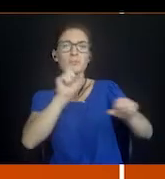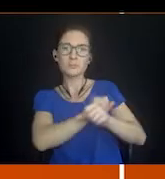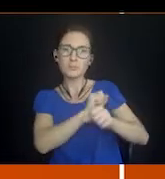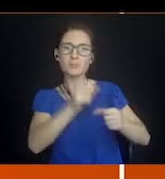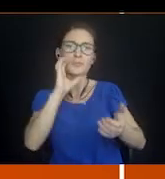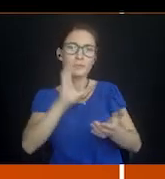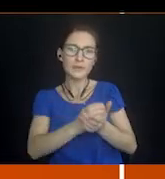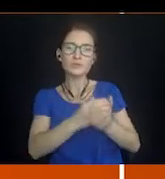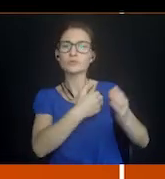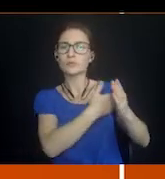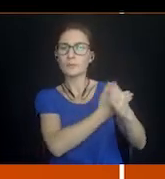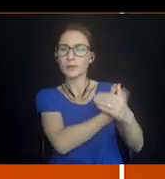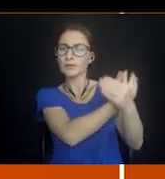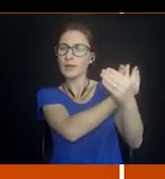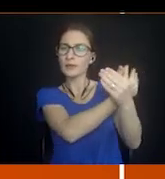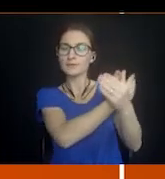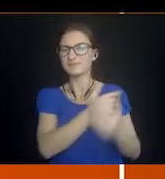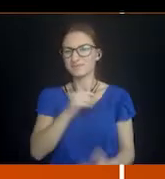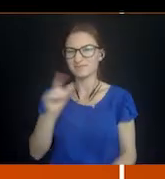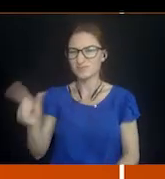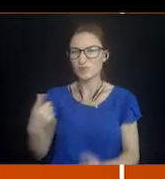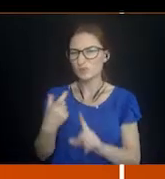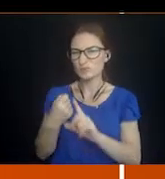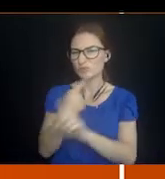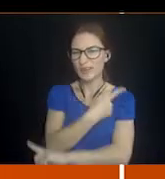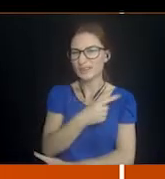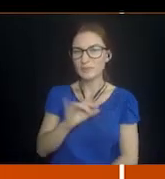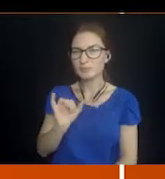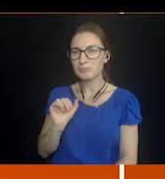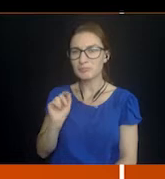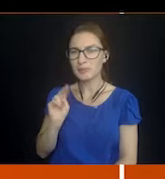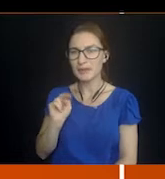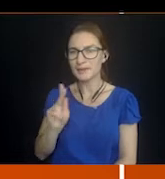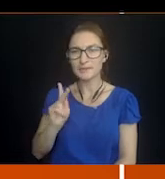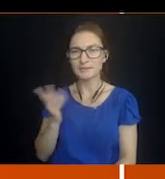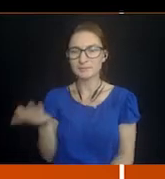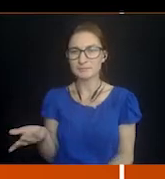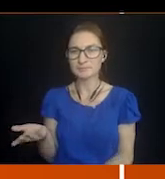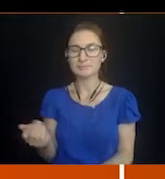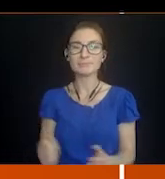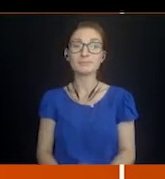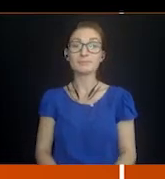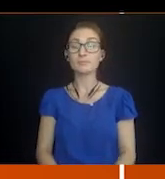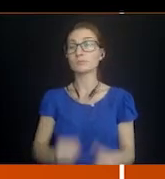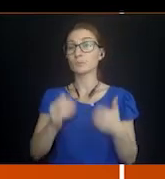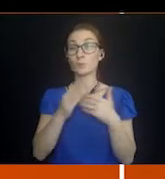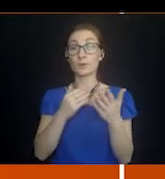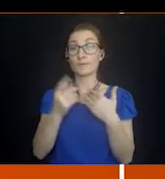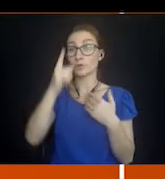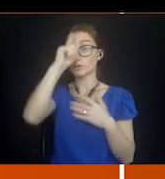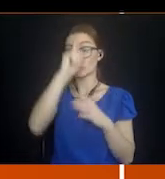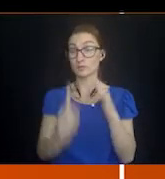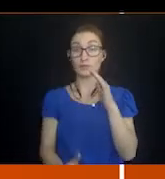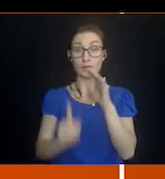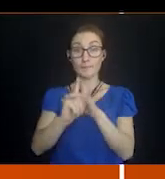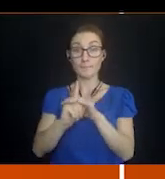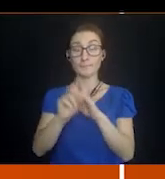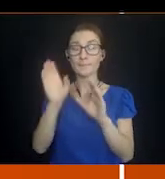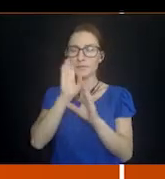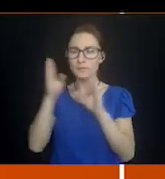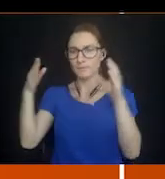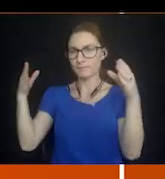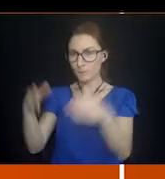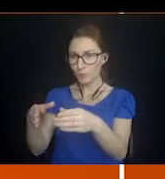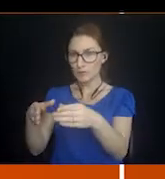it's actually a picture of a butterfly, even though it's just a random ink blot. Whatever is